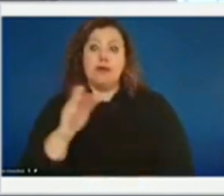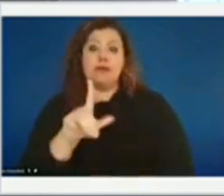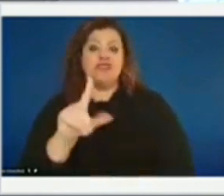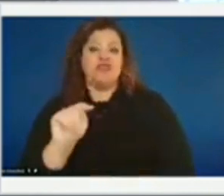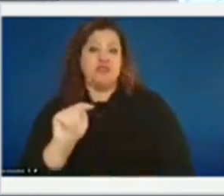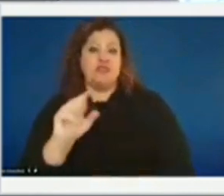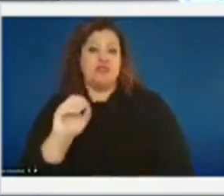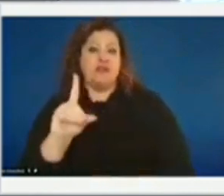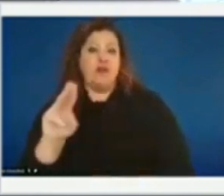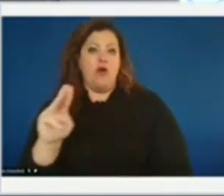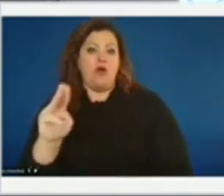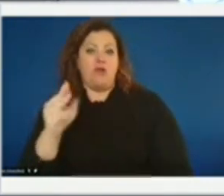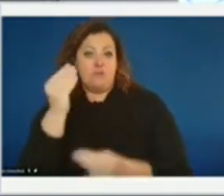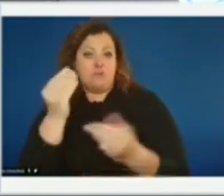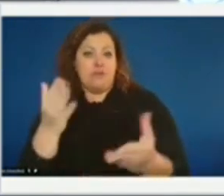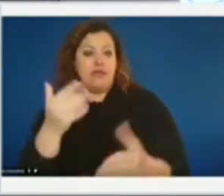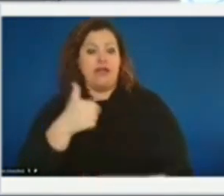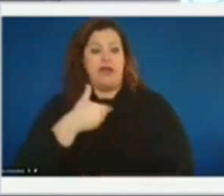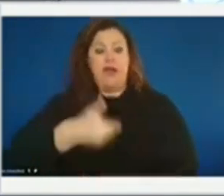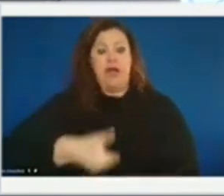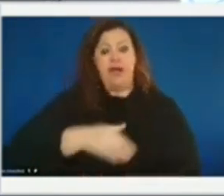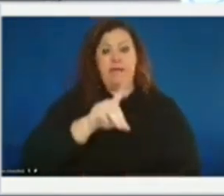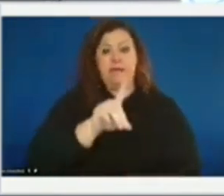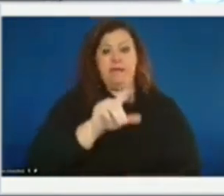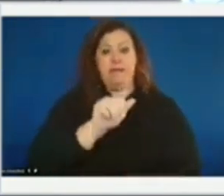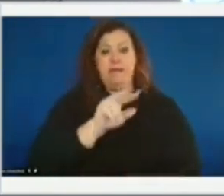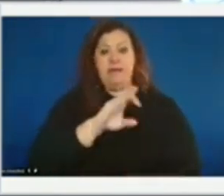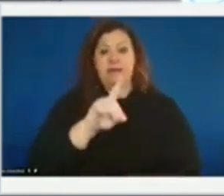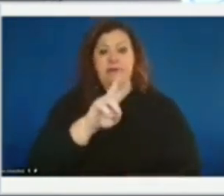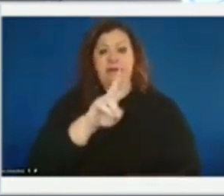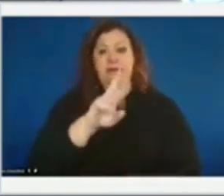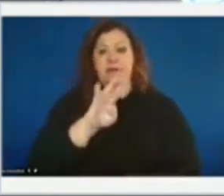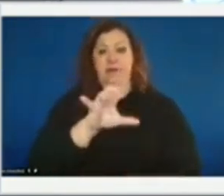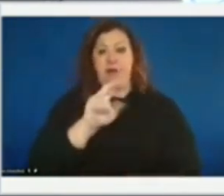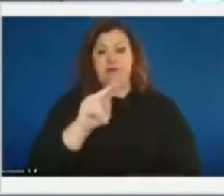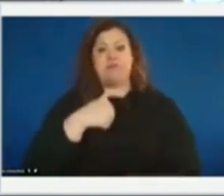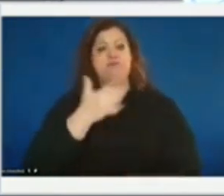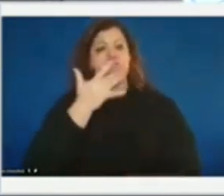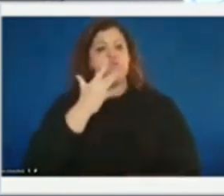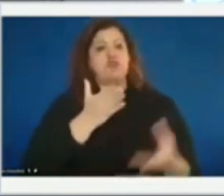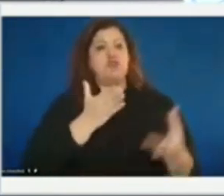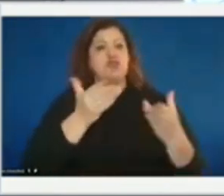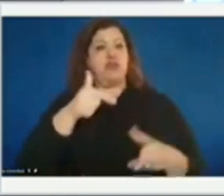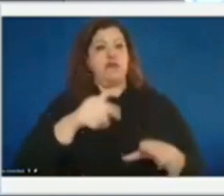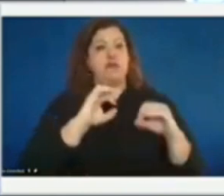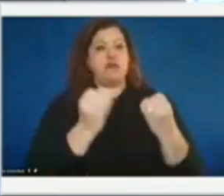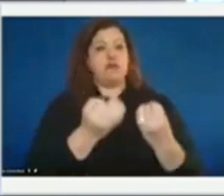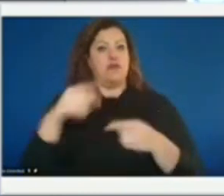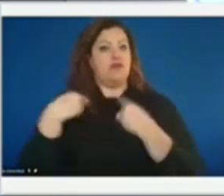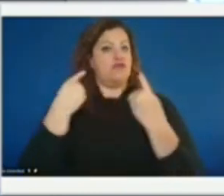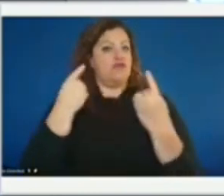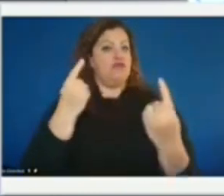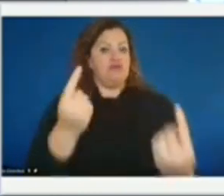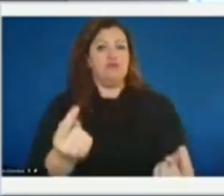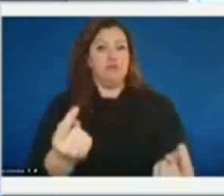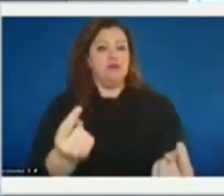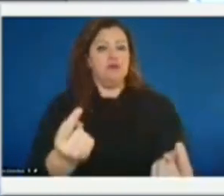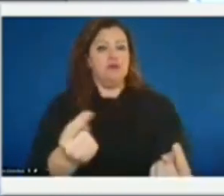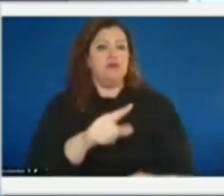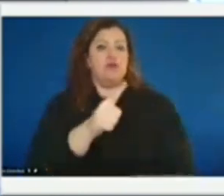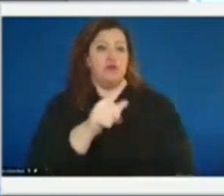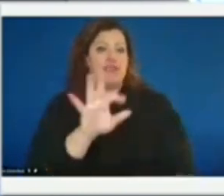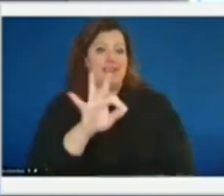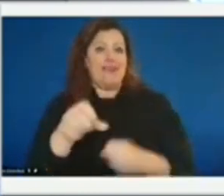am David Robinson. I've had the privilege of serving in this organization for the better part of 29